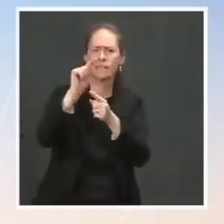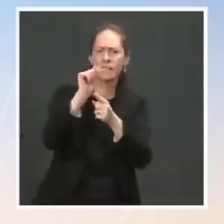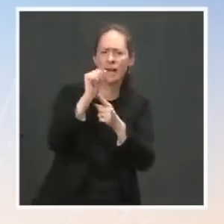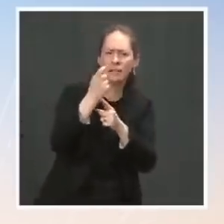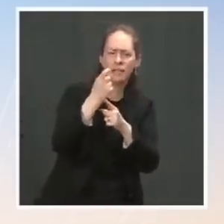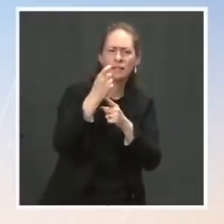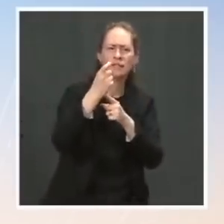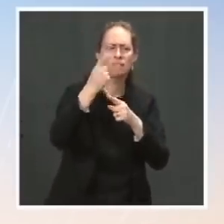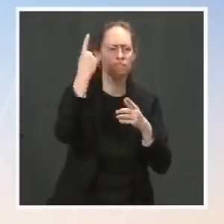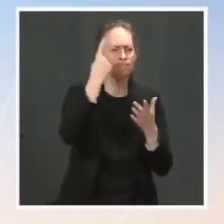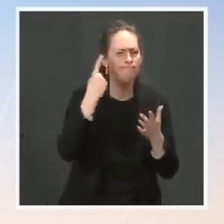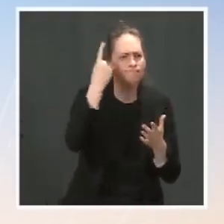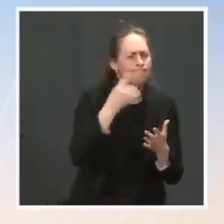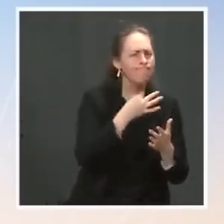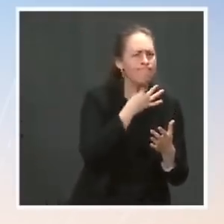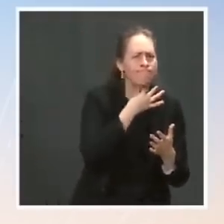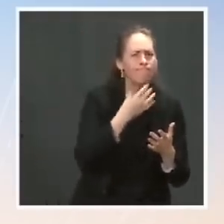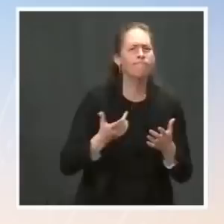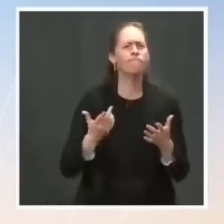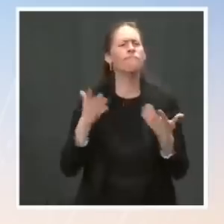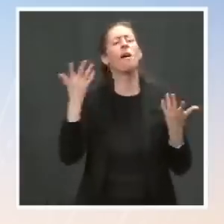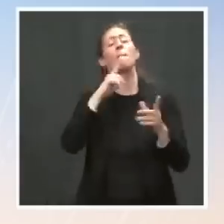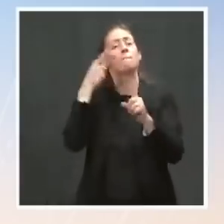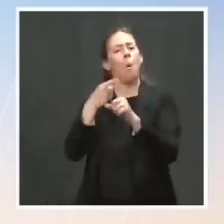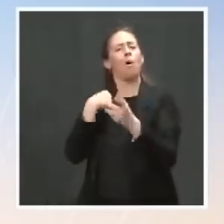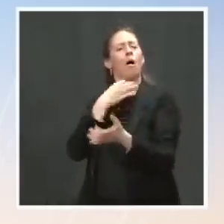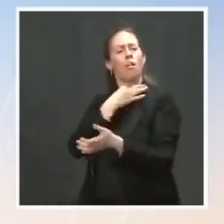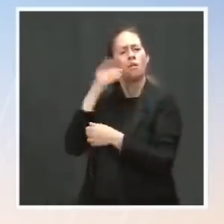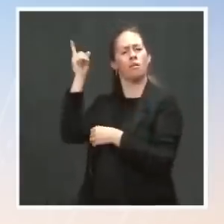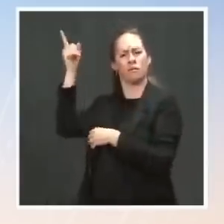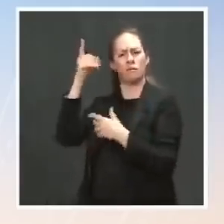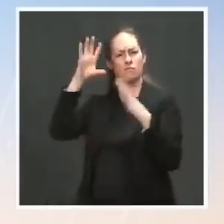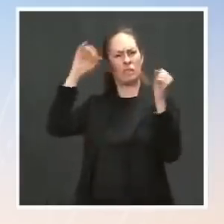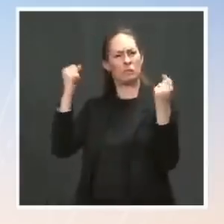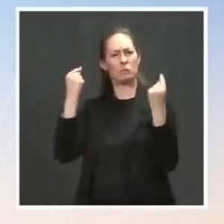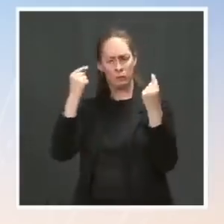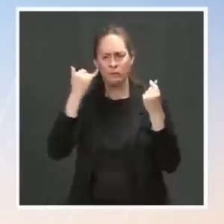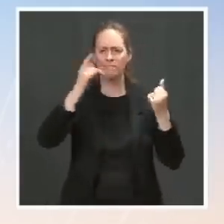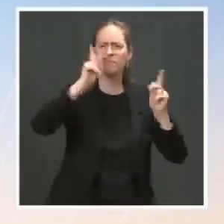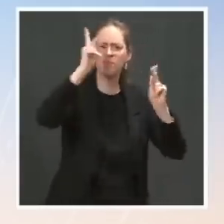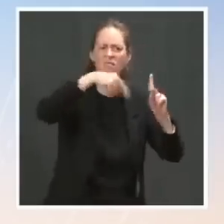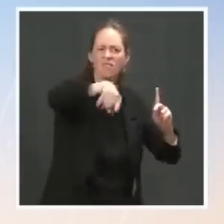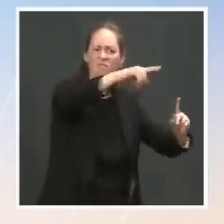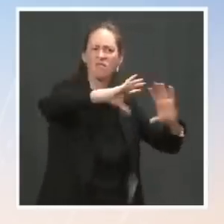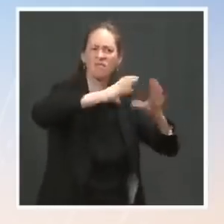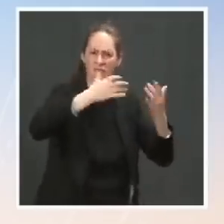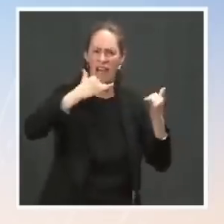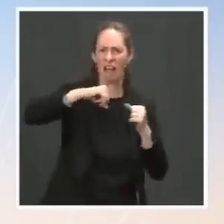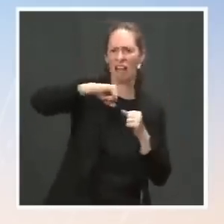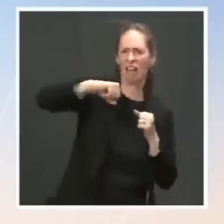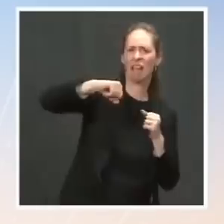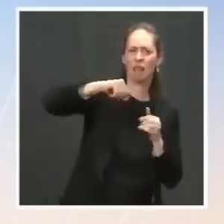doing to address hesitancy, since it now seems to be squarely pivoting away from folks who are eager to get the vaccine and towards folks who are